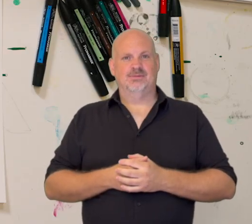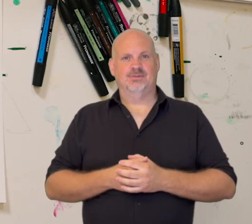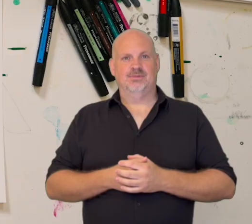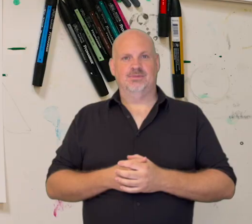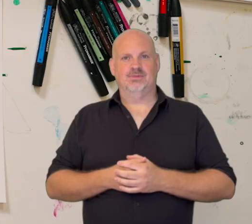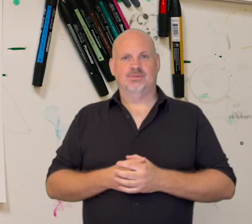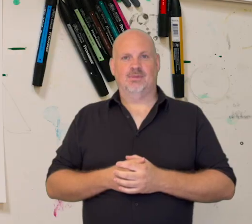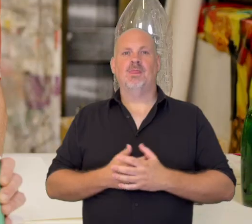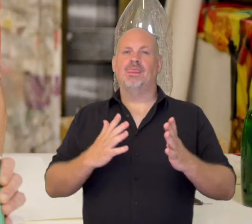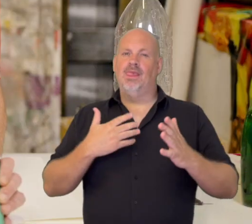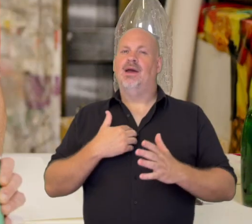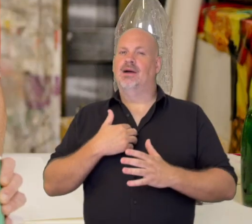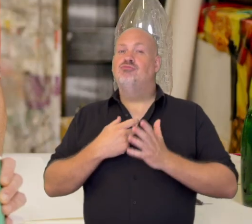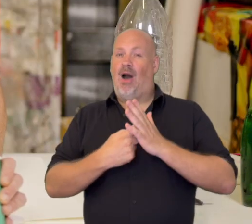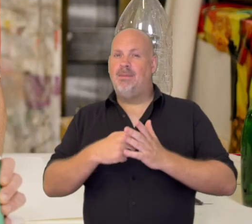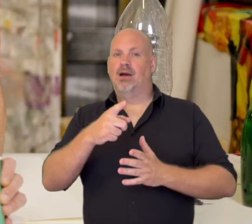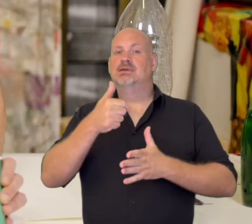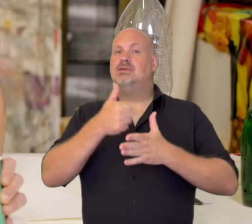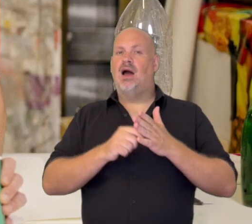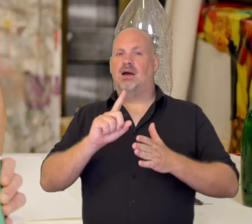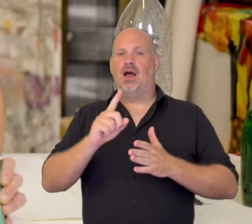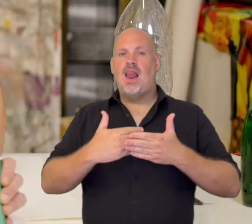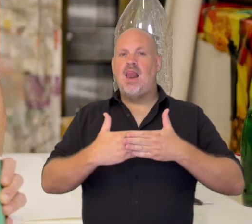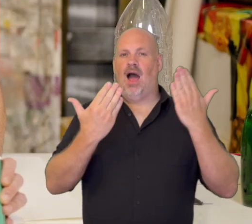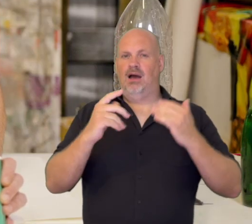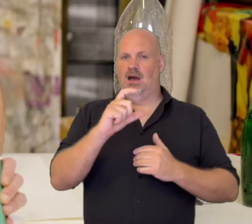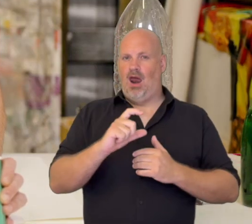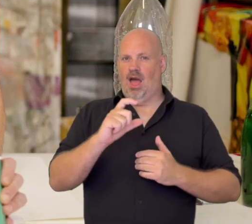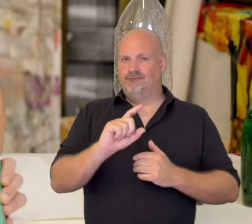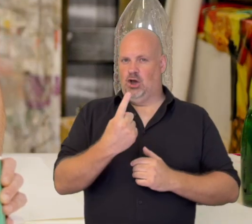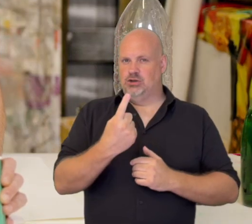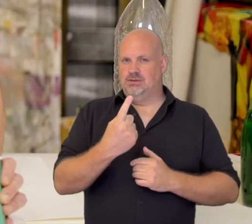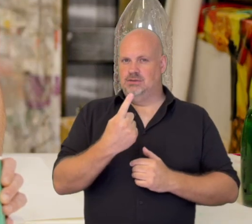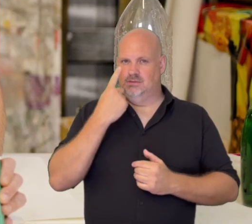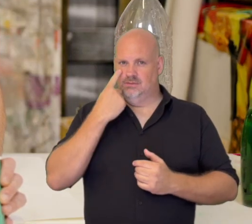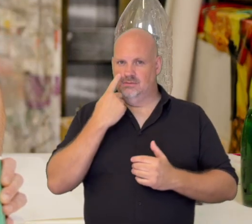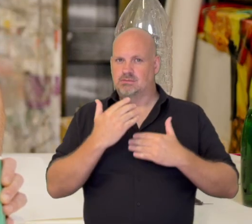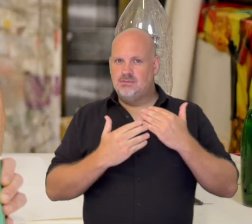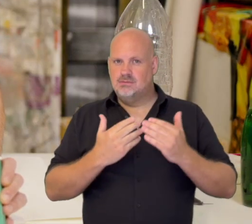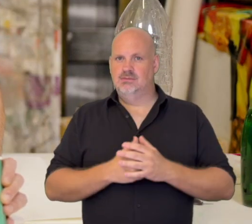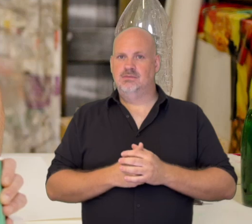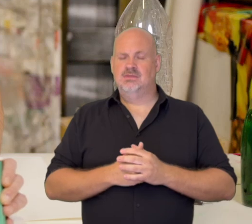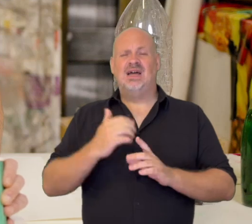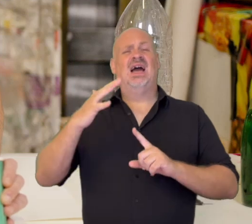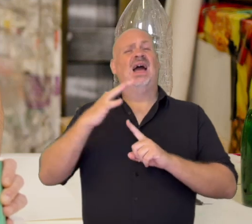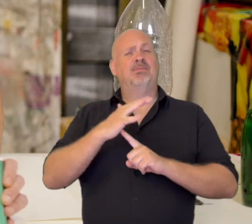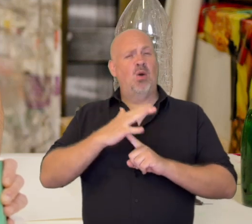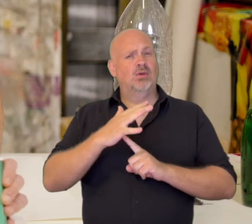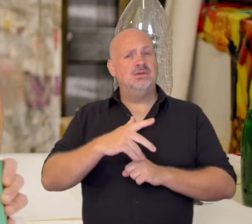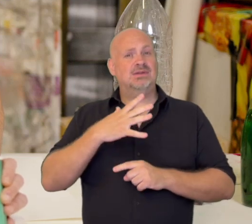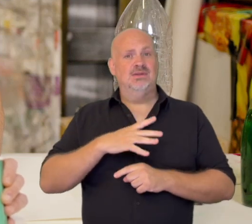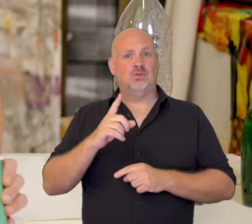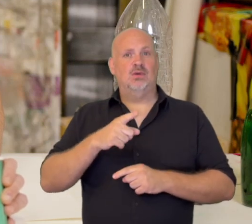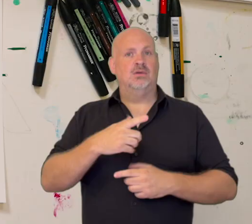So I'd recommend that we start with lighter colours. And the most important thing you're going to need now is your